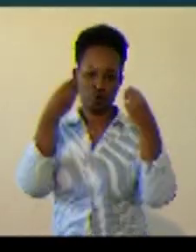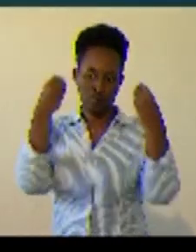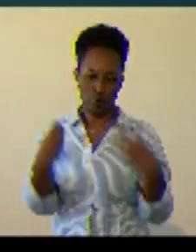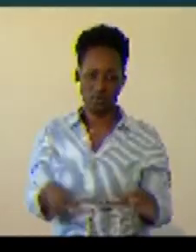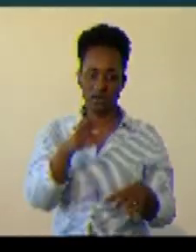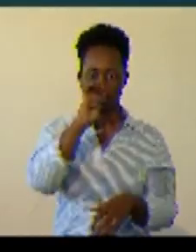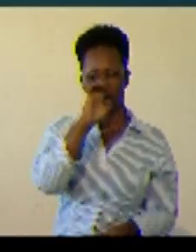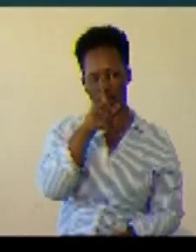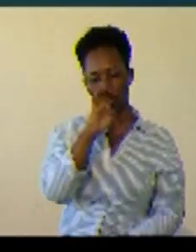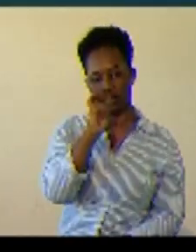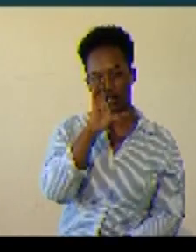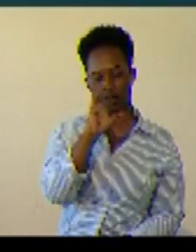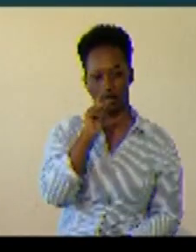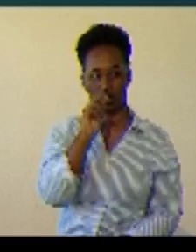electron.